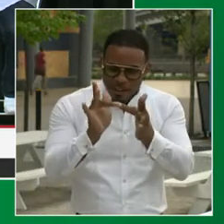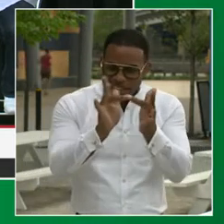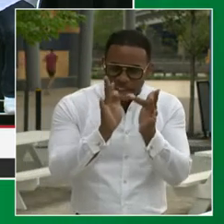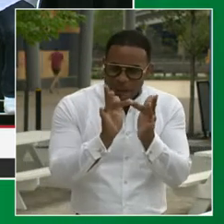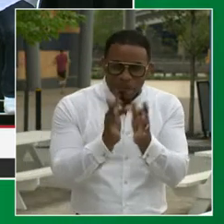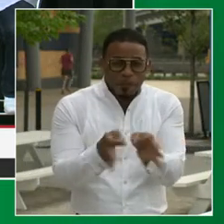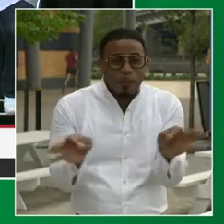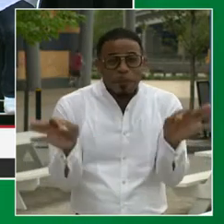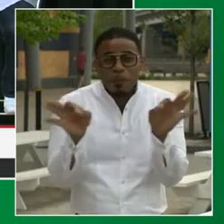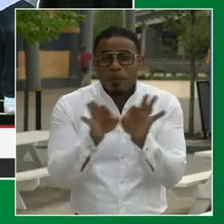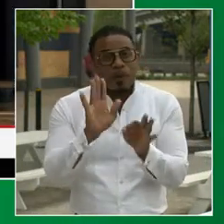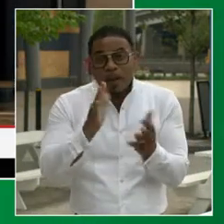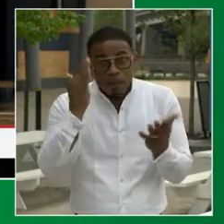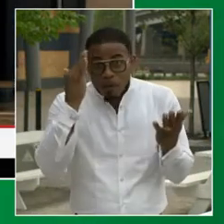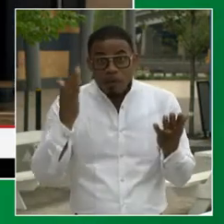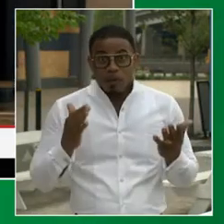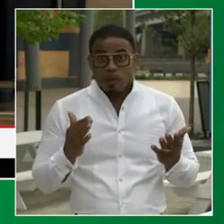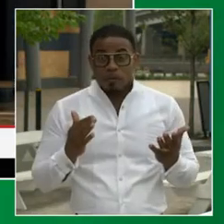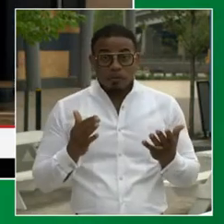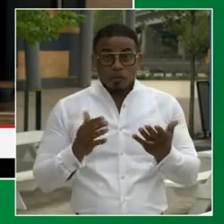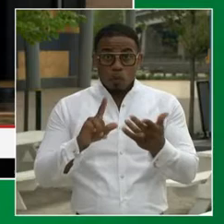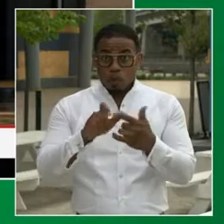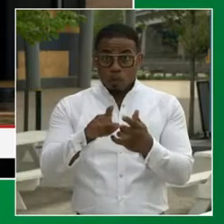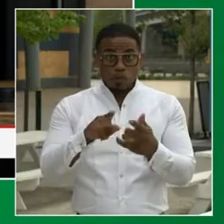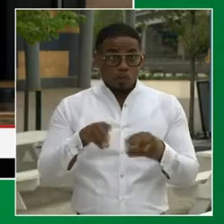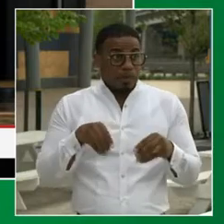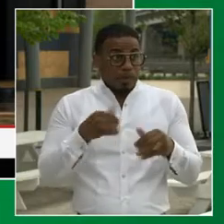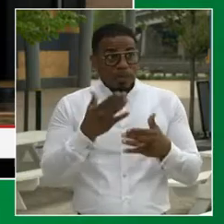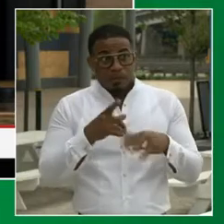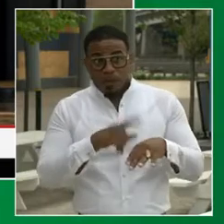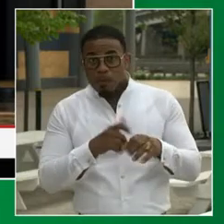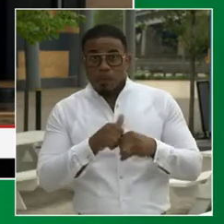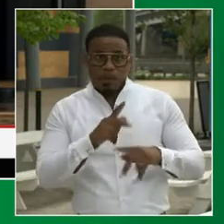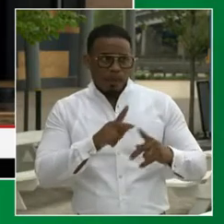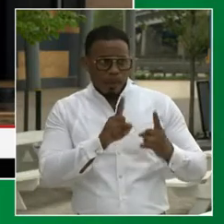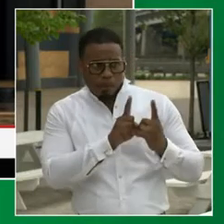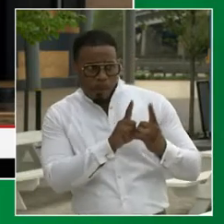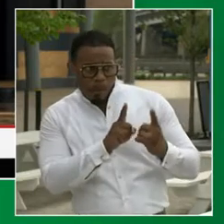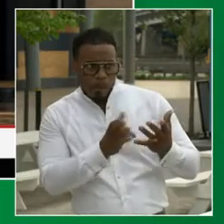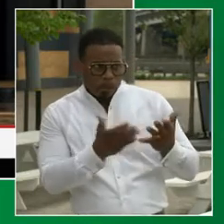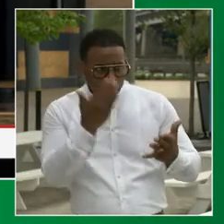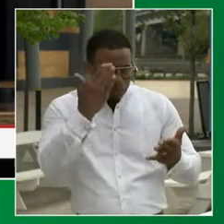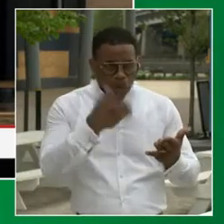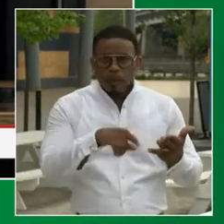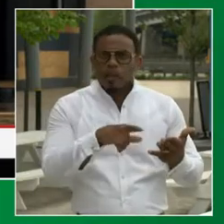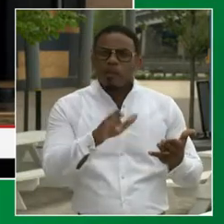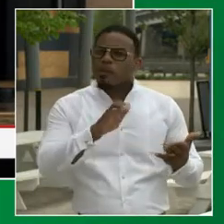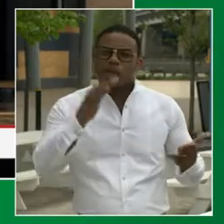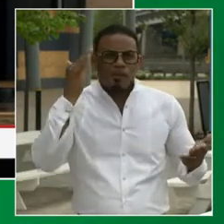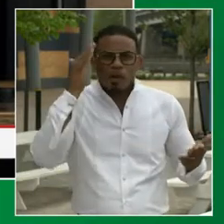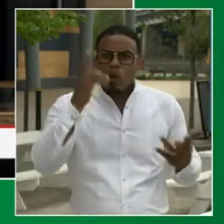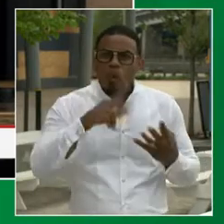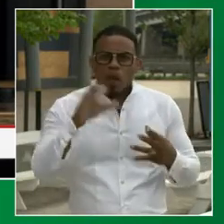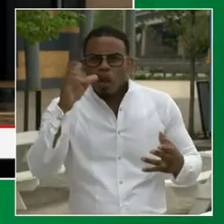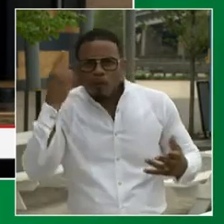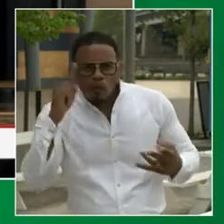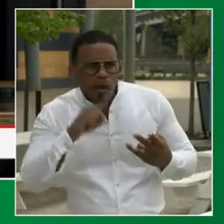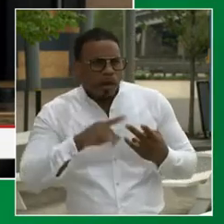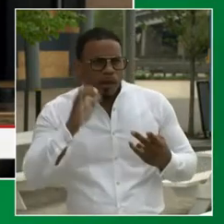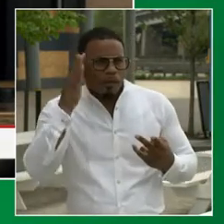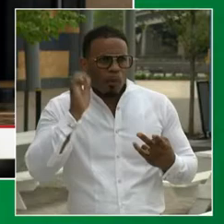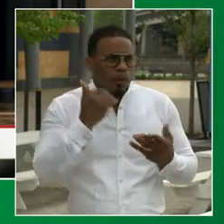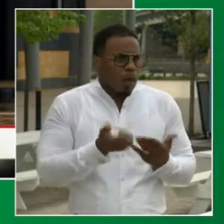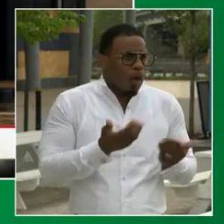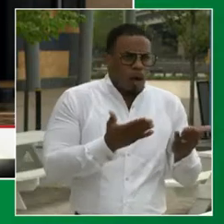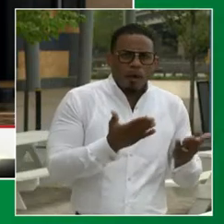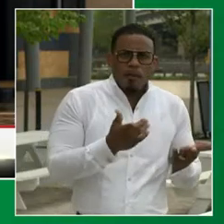Networking is so important. You never know. You know, when you spend some time with people, meeting them, getting to know them, you never know what they're looking for. You never know what you